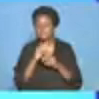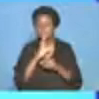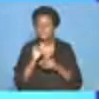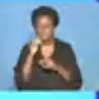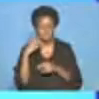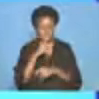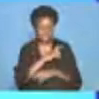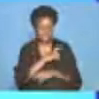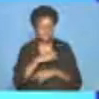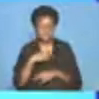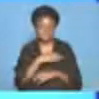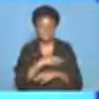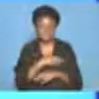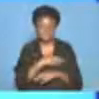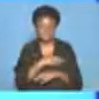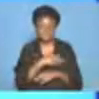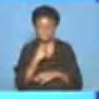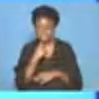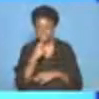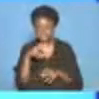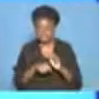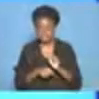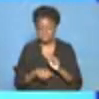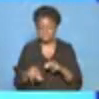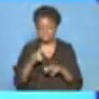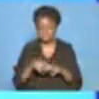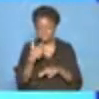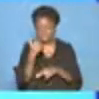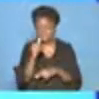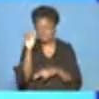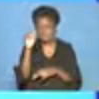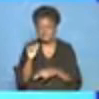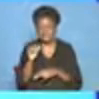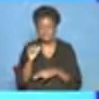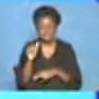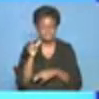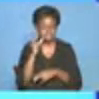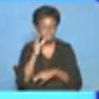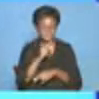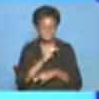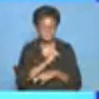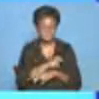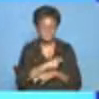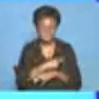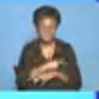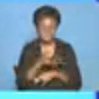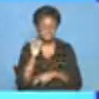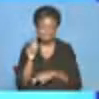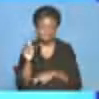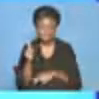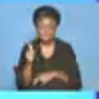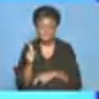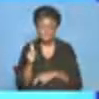revealing that rapes are up 10%, Levita Thurston, herself a victim of rape and abuse, spoke